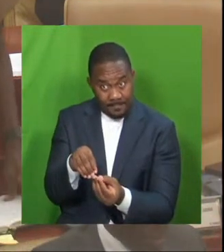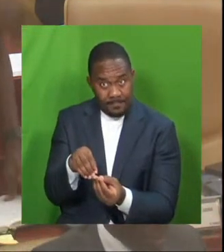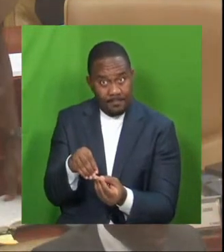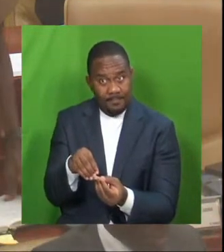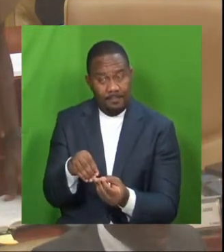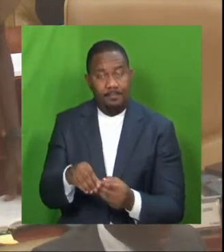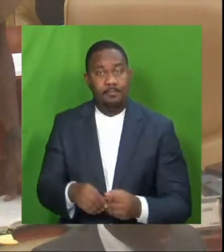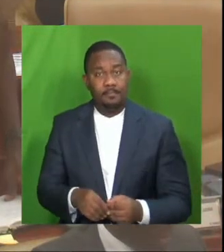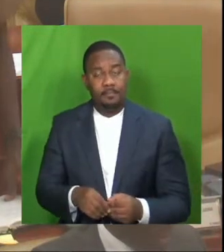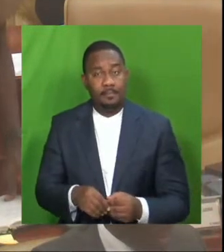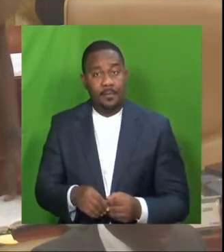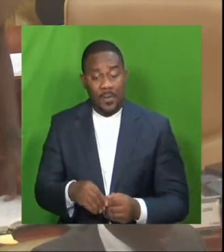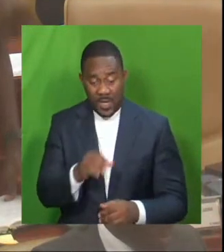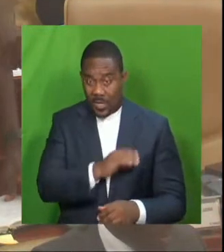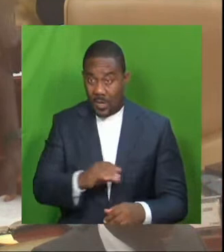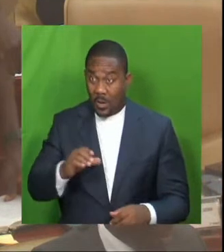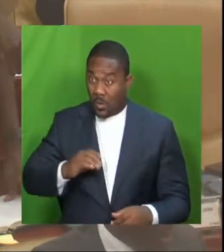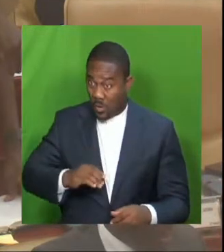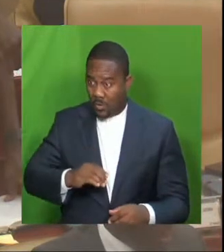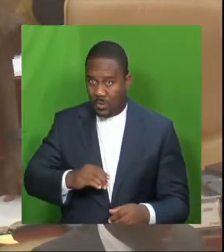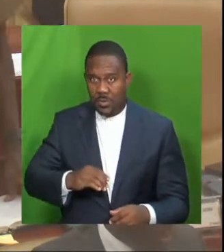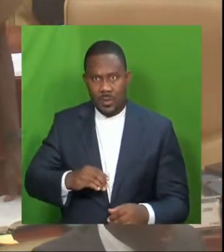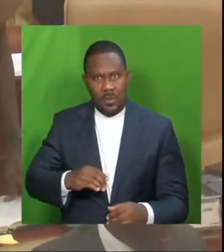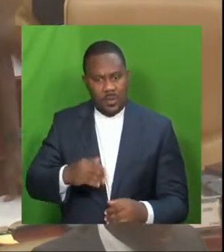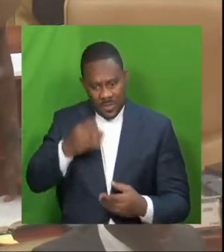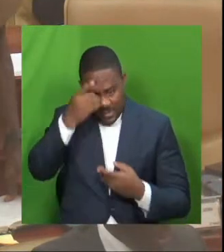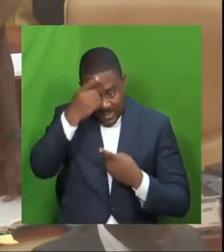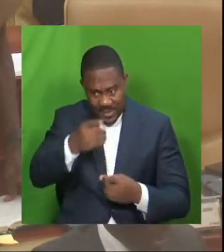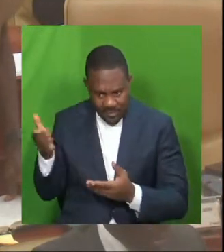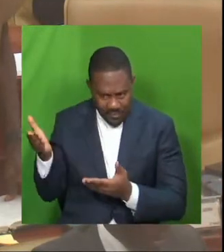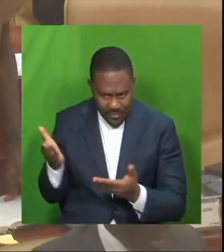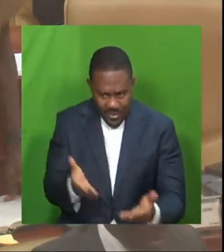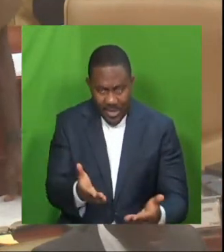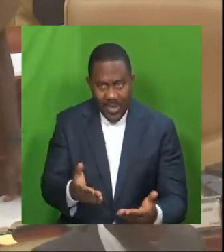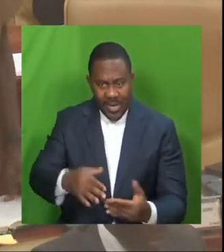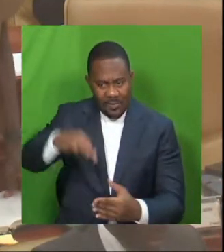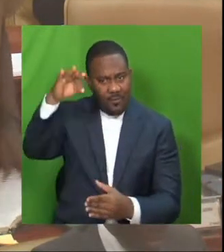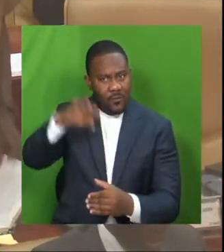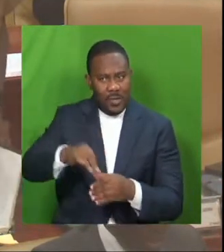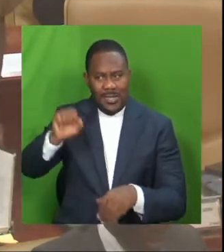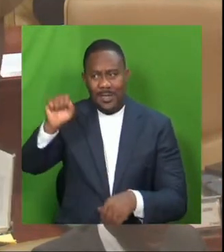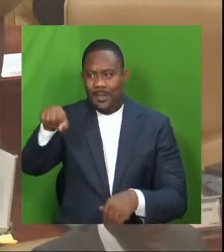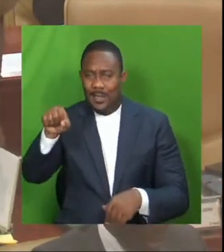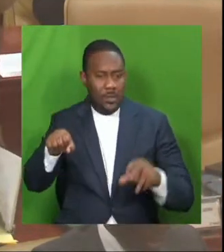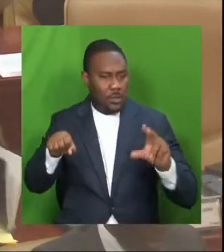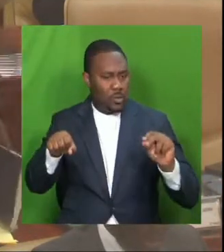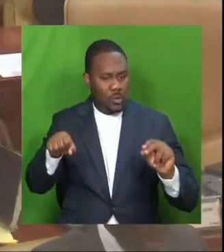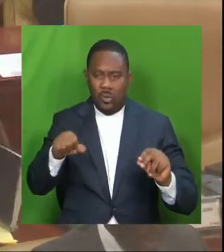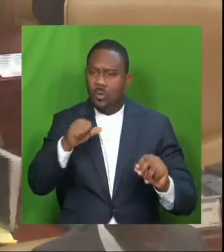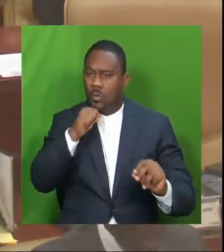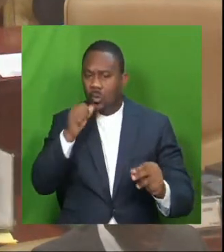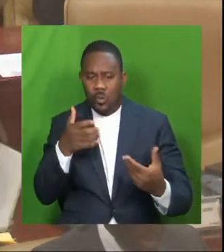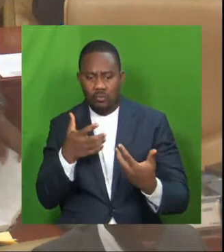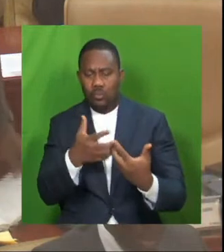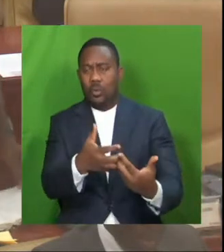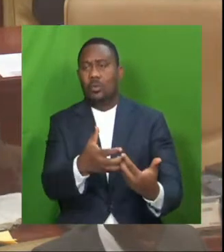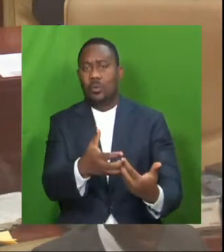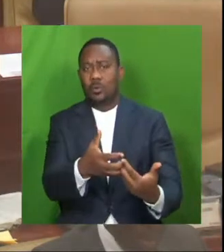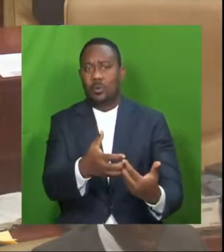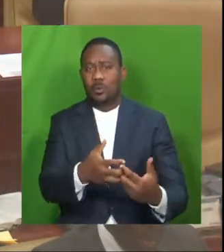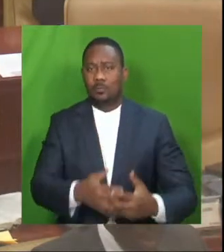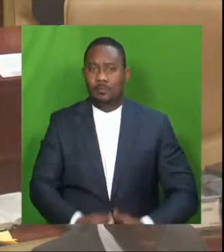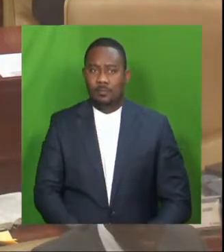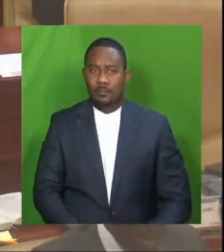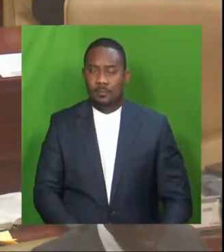the committee would be brought here to be voted upon is not in tandem with the Constitution.